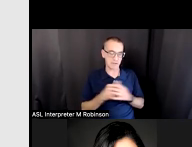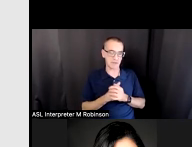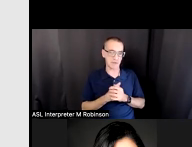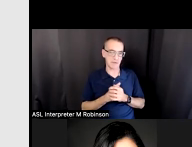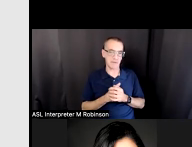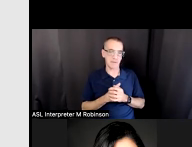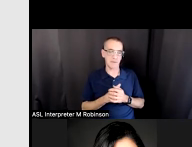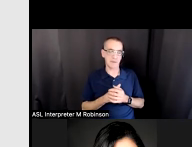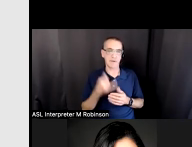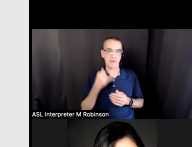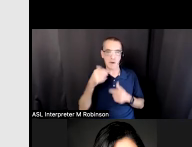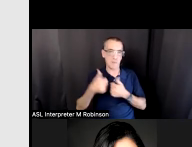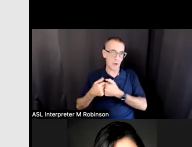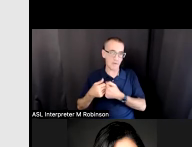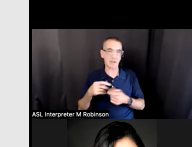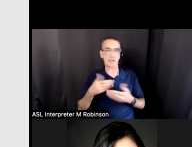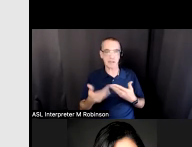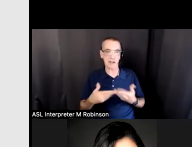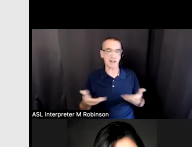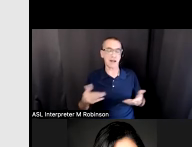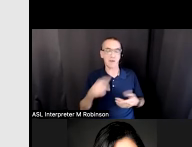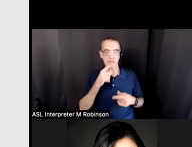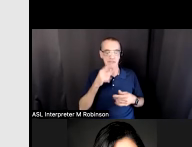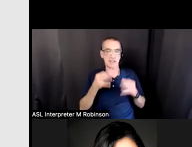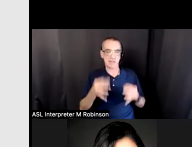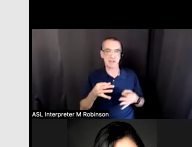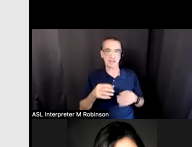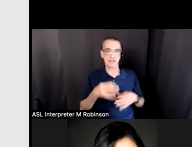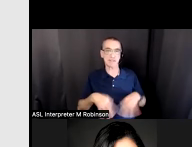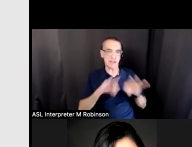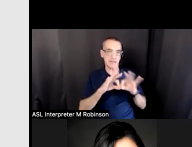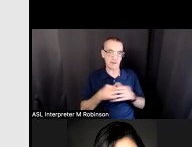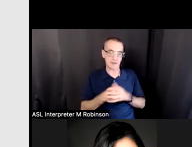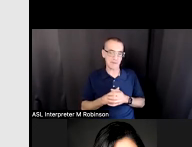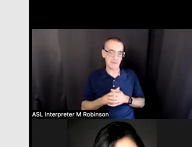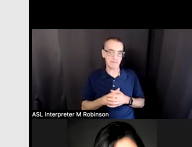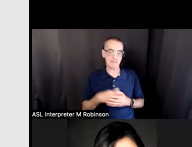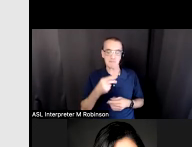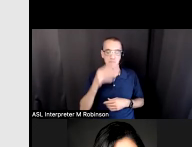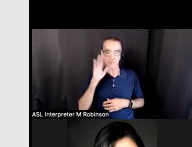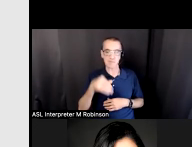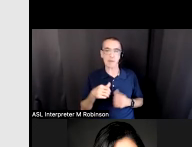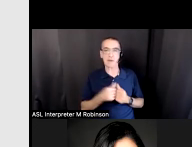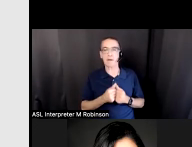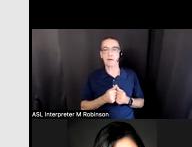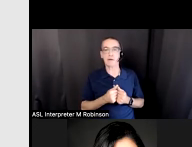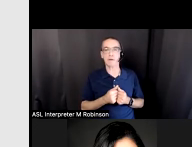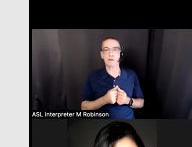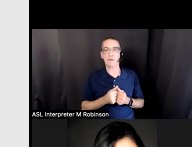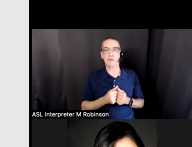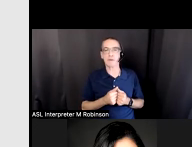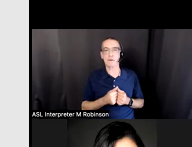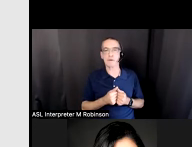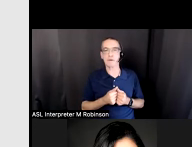Whether I had a boyfriend and stuff like that, that was definitely significant. And risks that I took